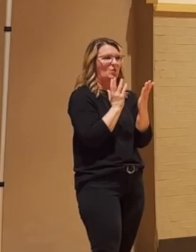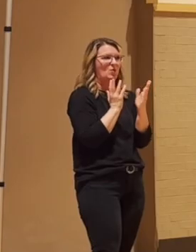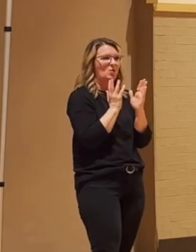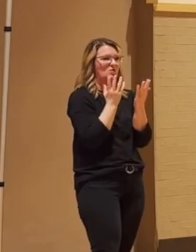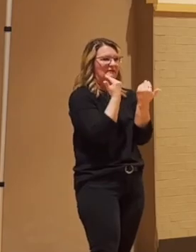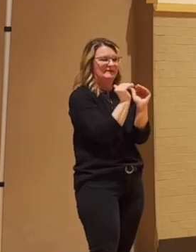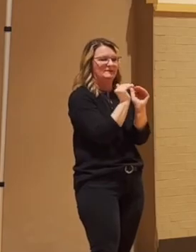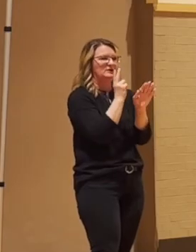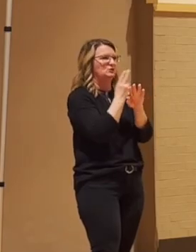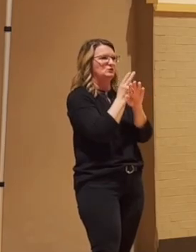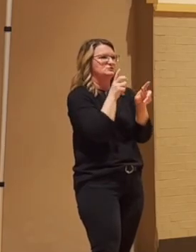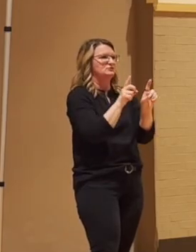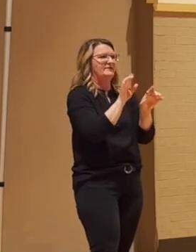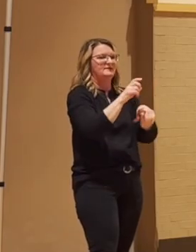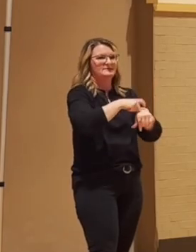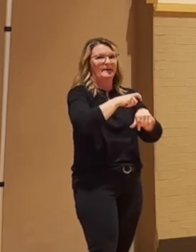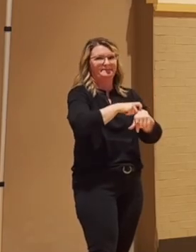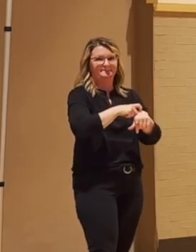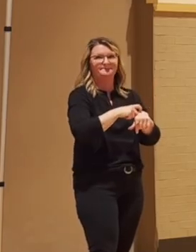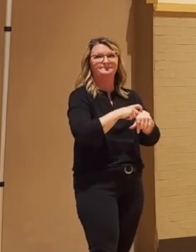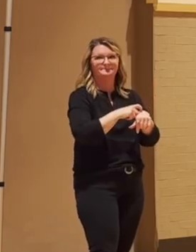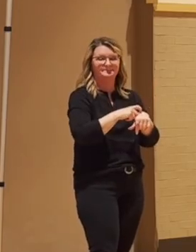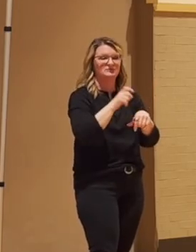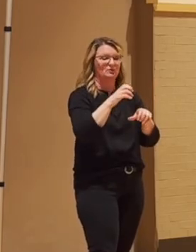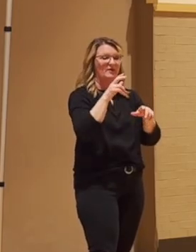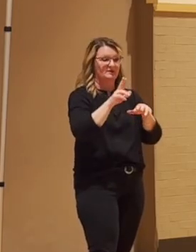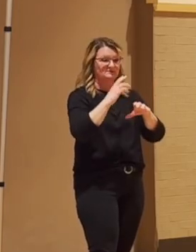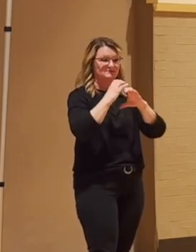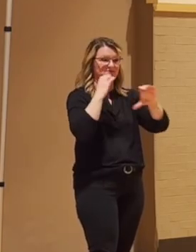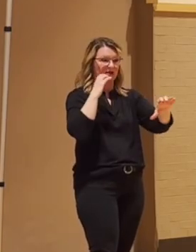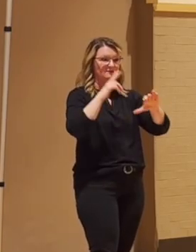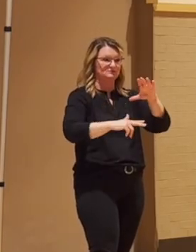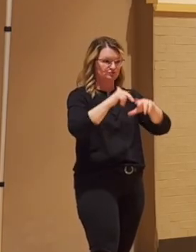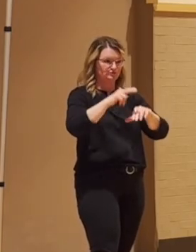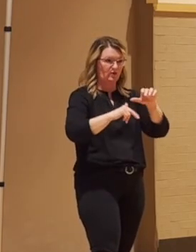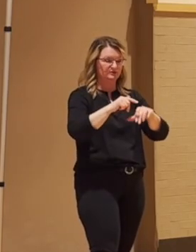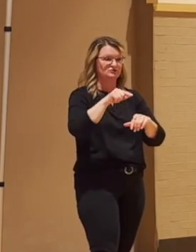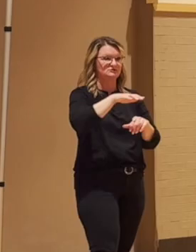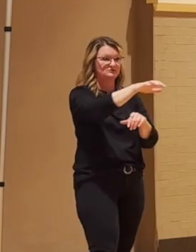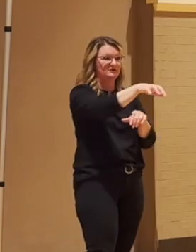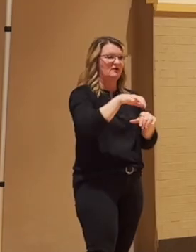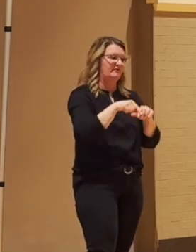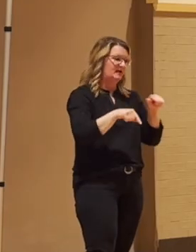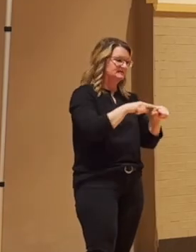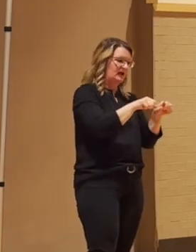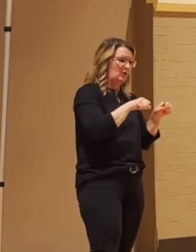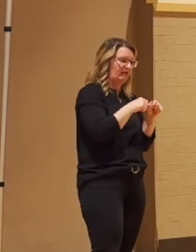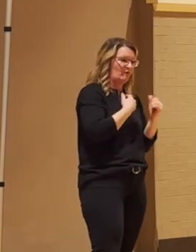limited use during that time. The tank will be constructed. This is the footprint. This is a staging area